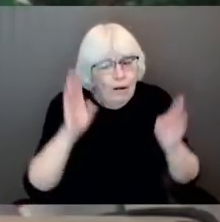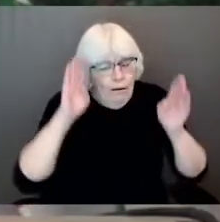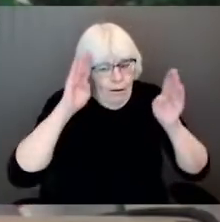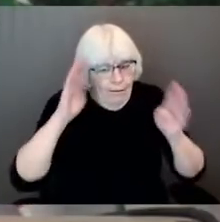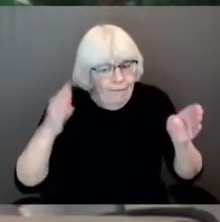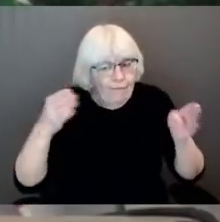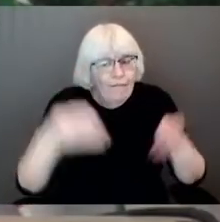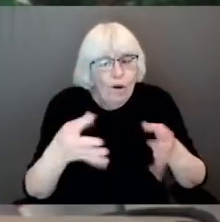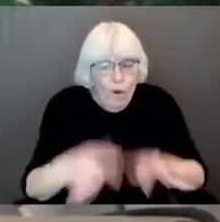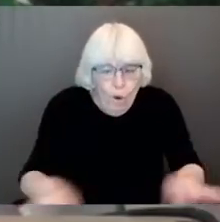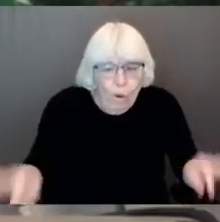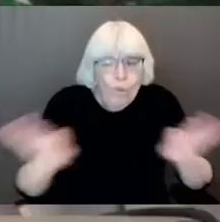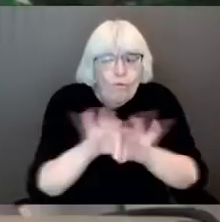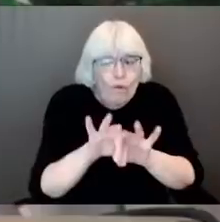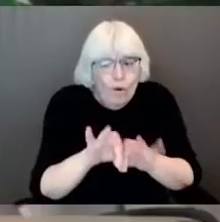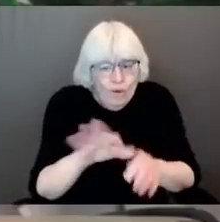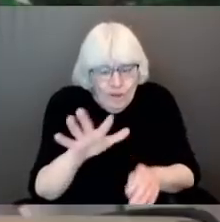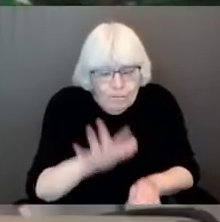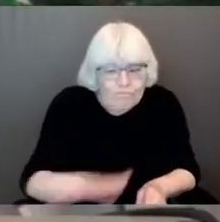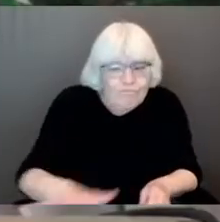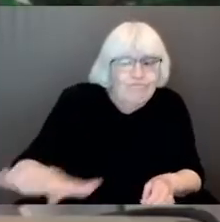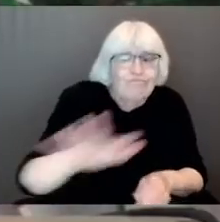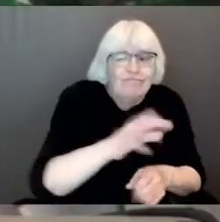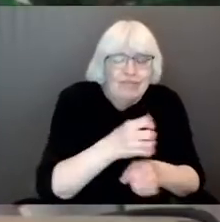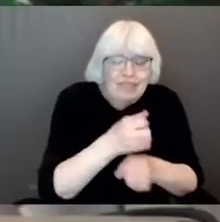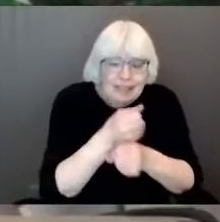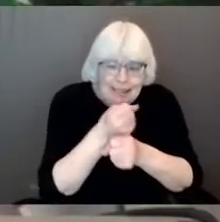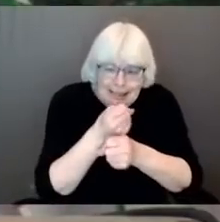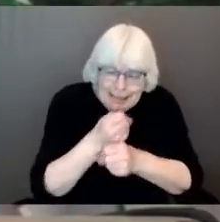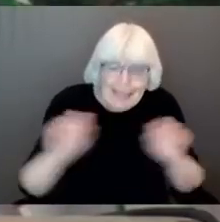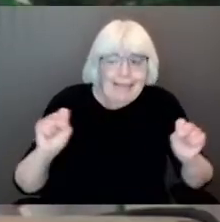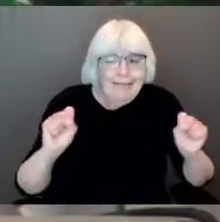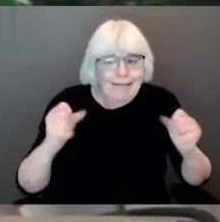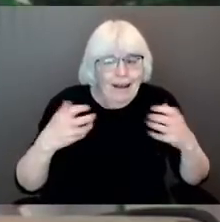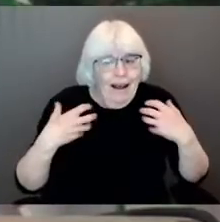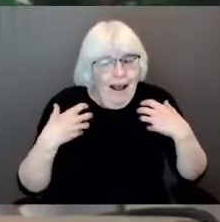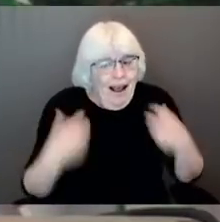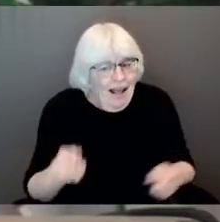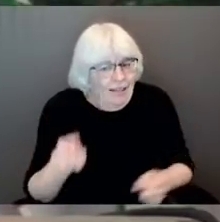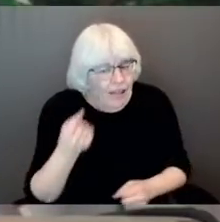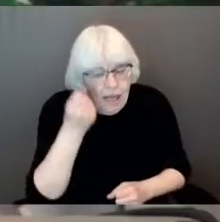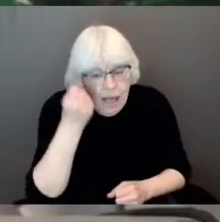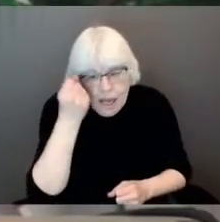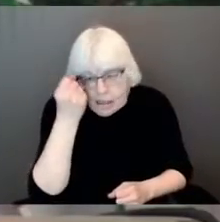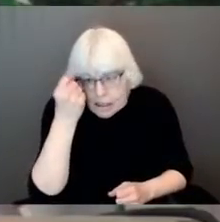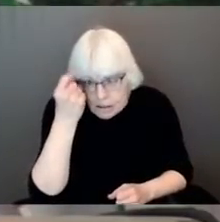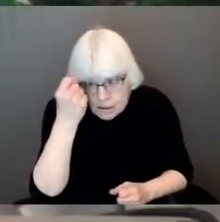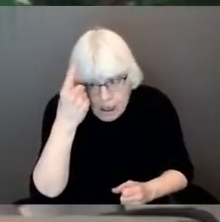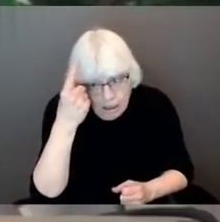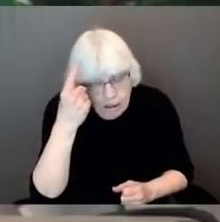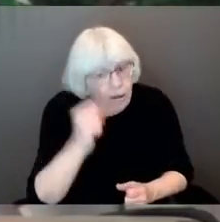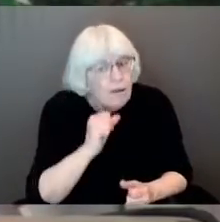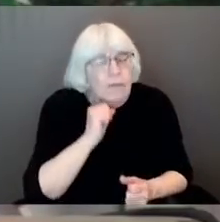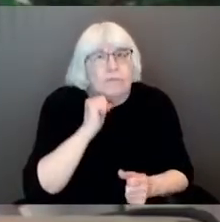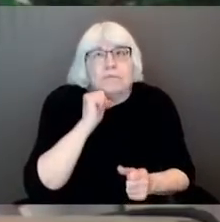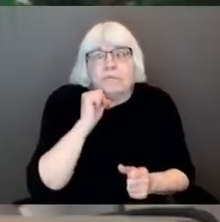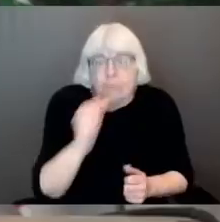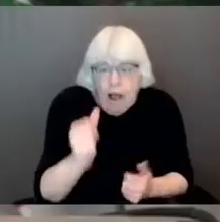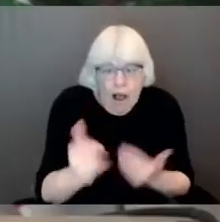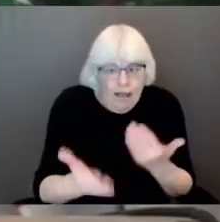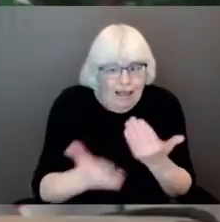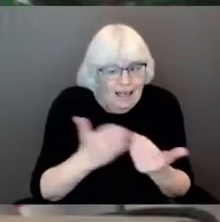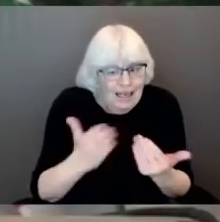possible. We know this isn't easy for anyone. We understand that. Dr. Morrison and I understand that. And as